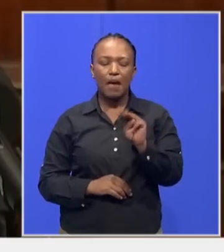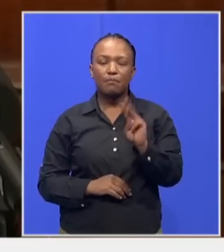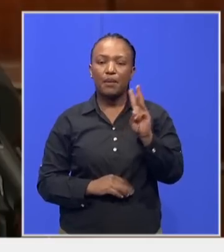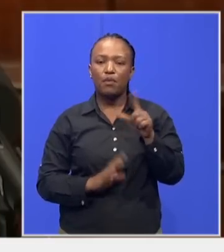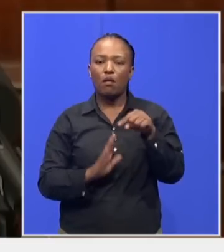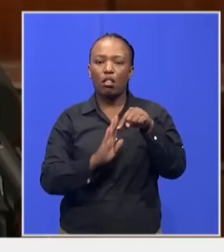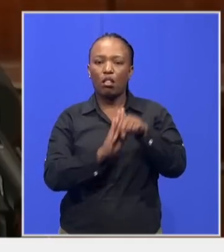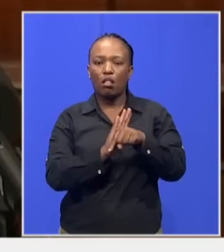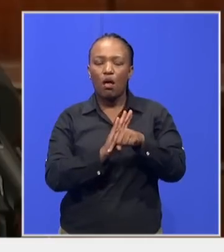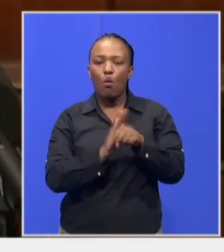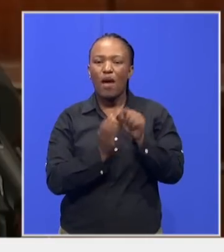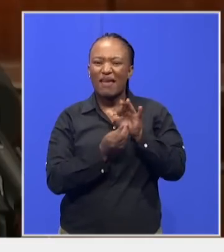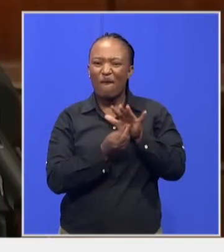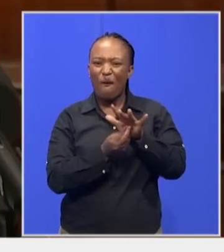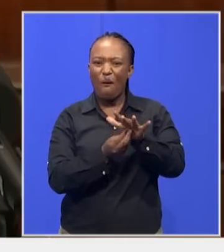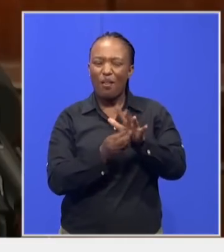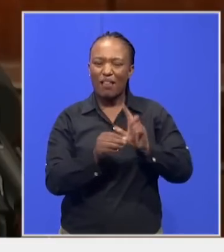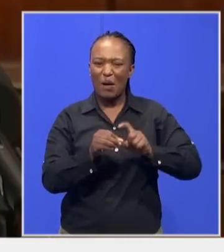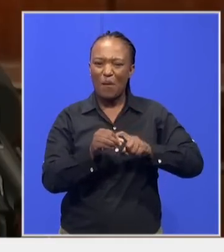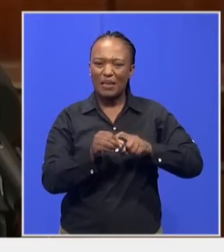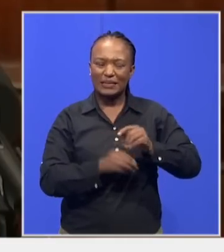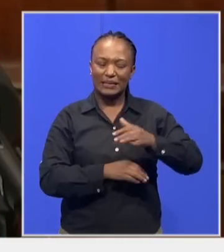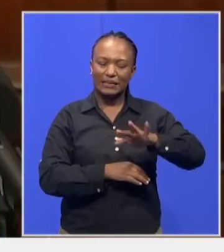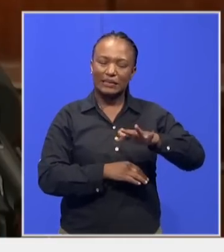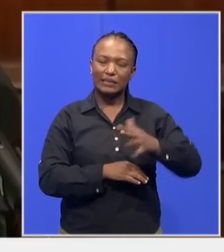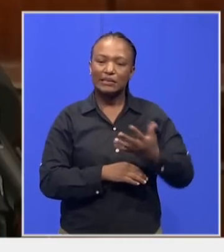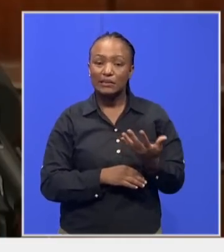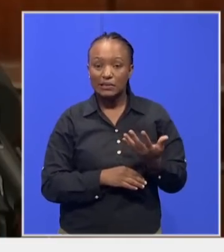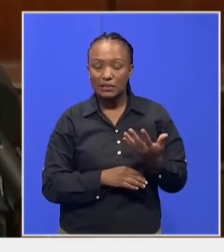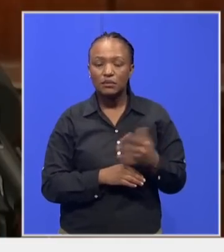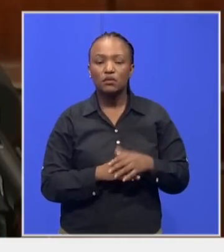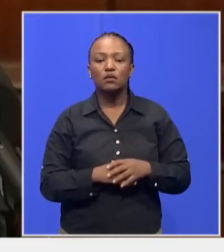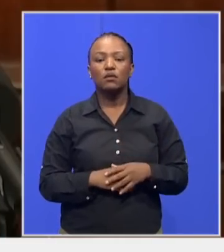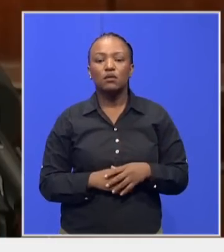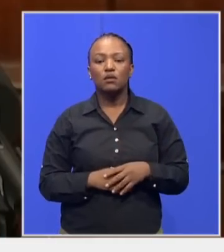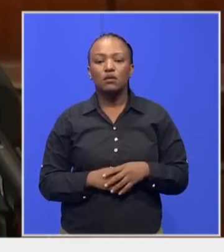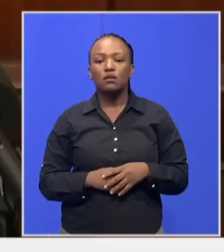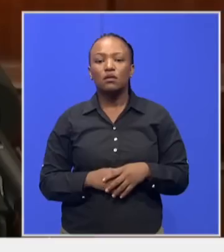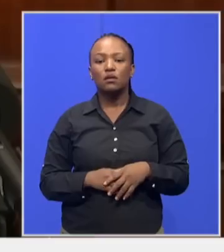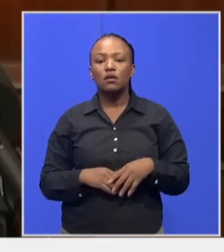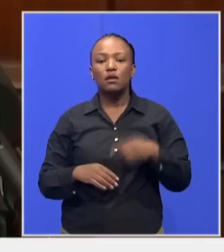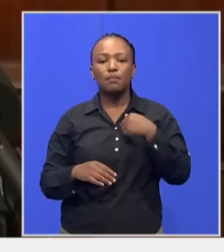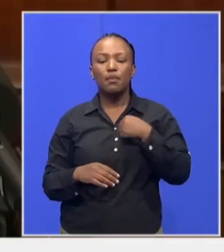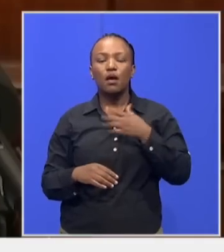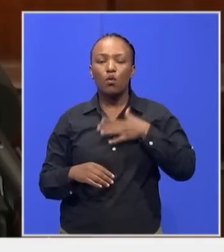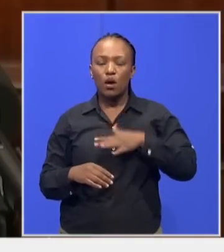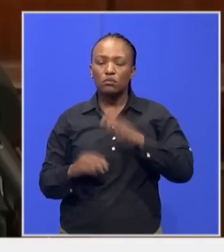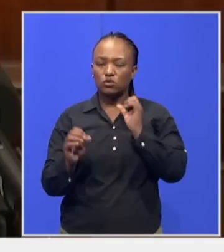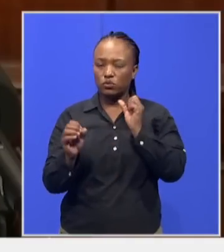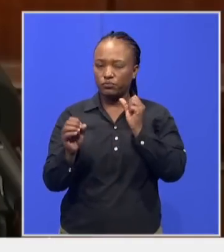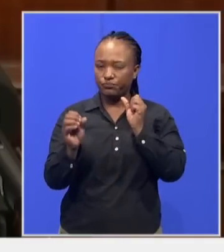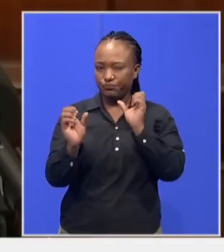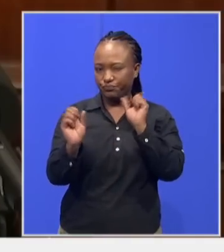the quality of coal. They've computed what that is, and I'm going to aggregate what is it that we can, the amount of